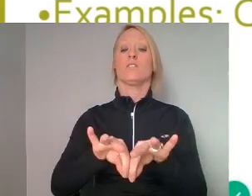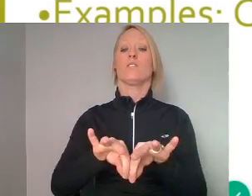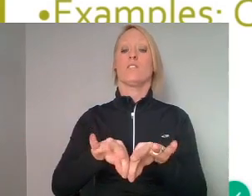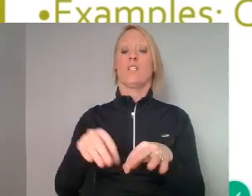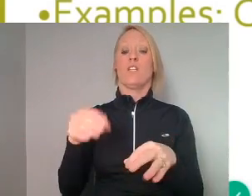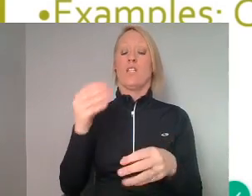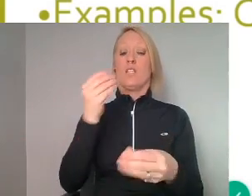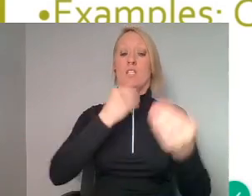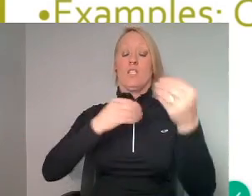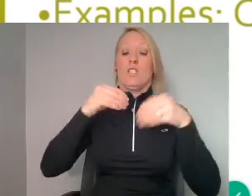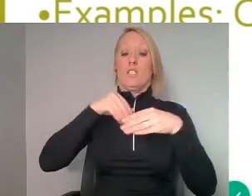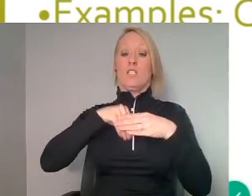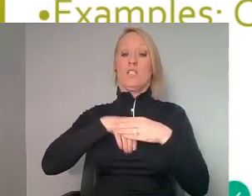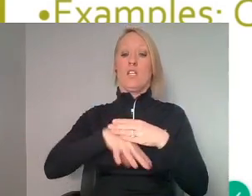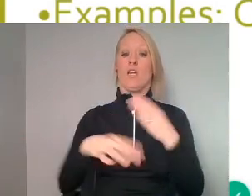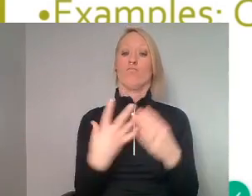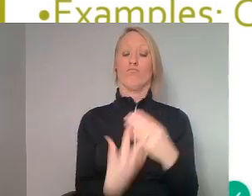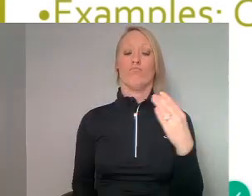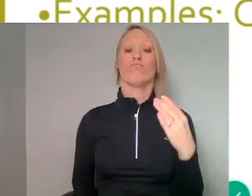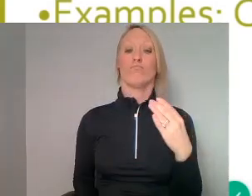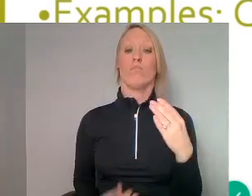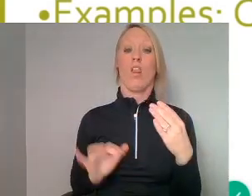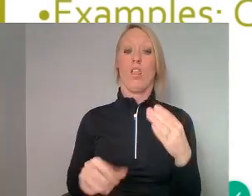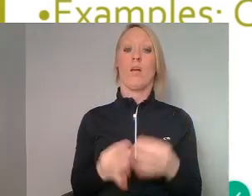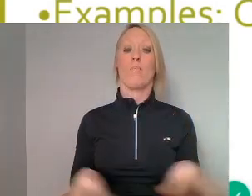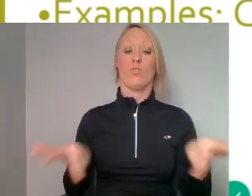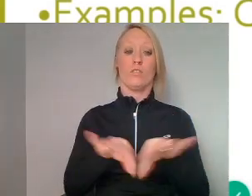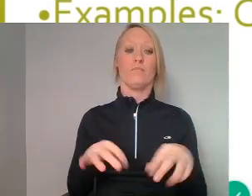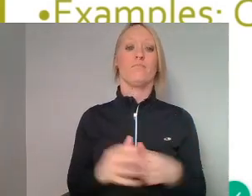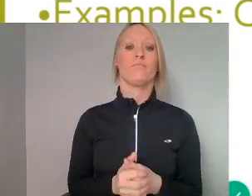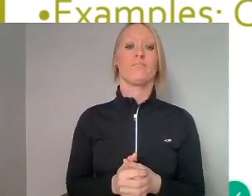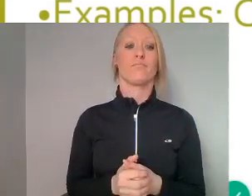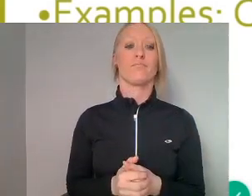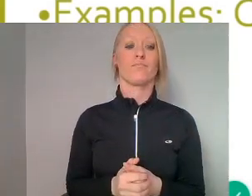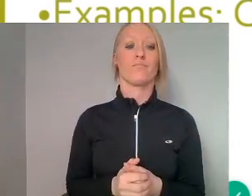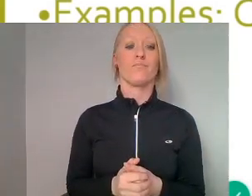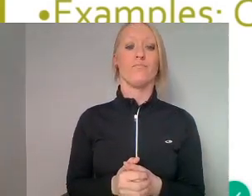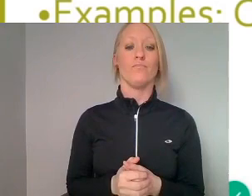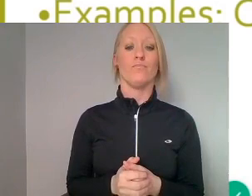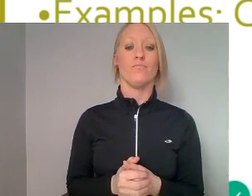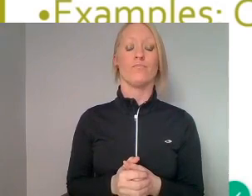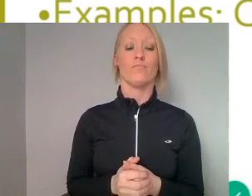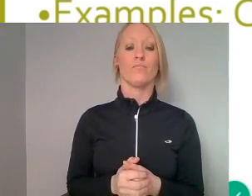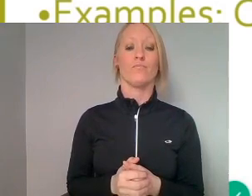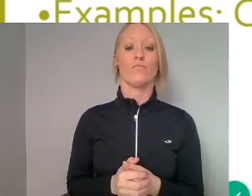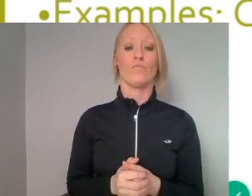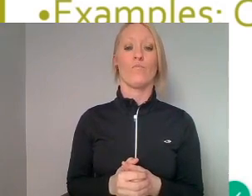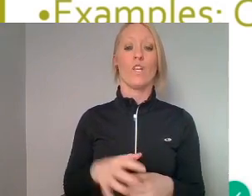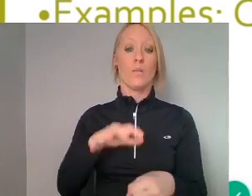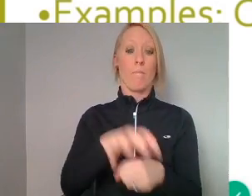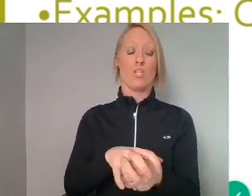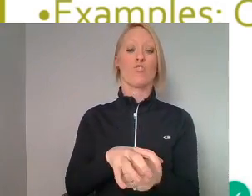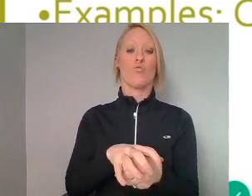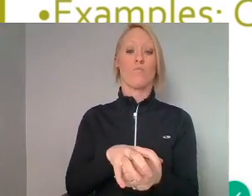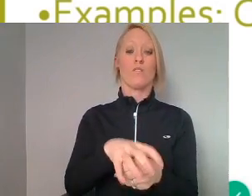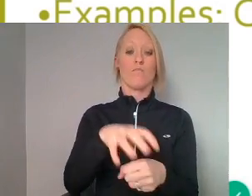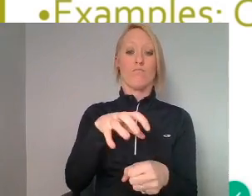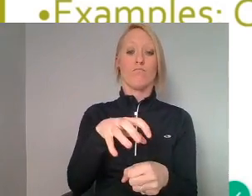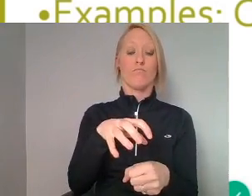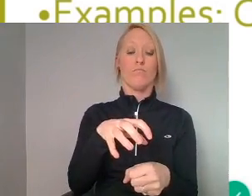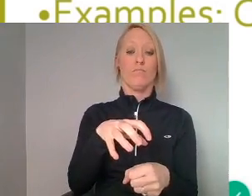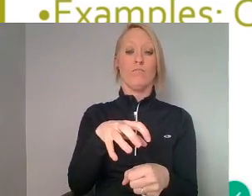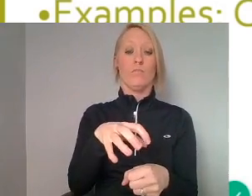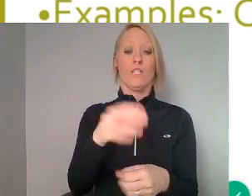body. The reasons why mushrooms are on there is it's kind of a gray area. We do eat the stems of mushrooms, but we also eat the top of